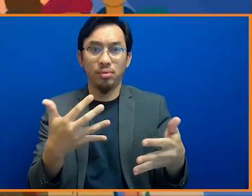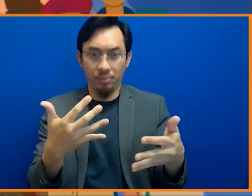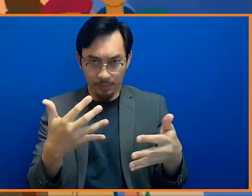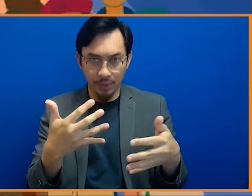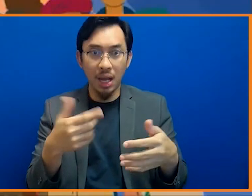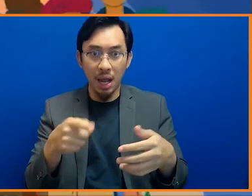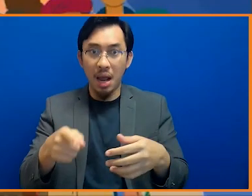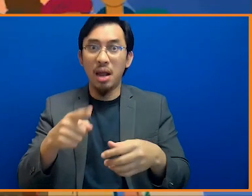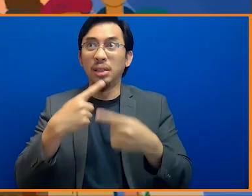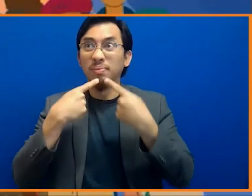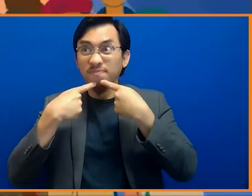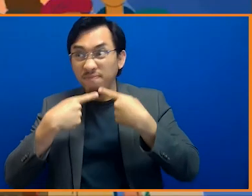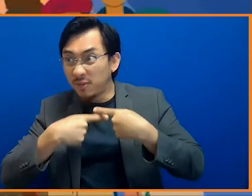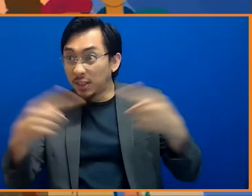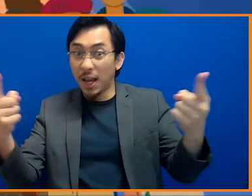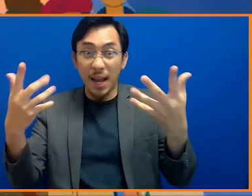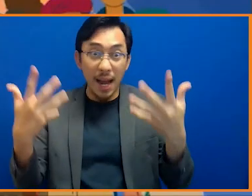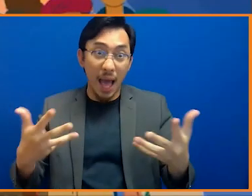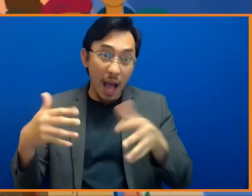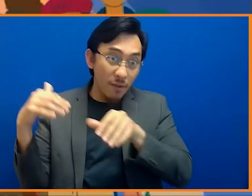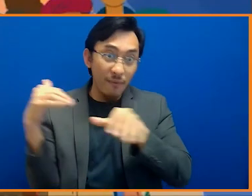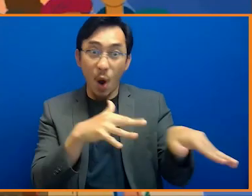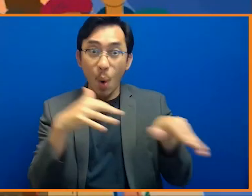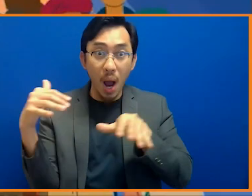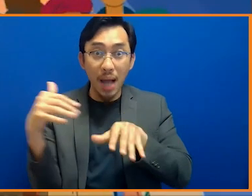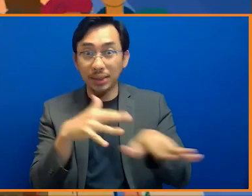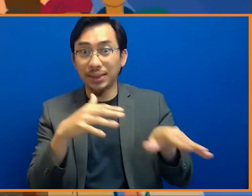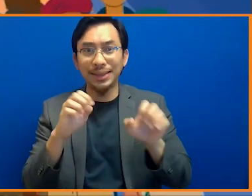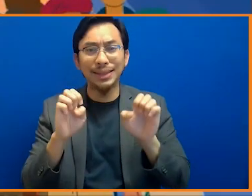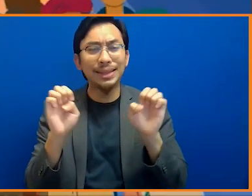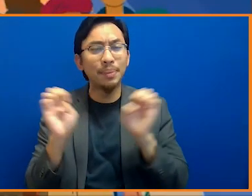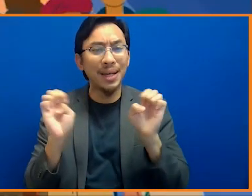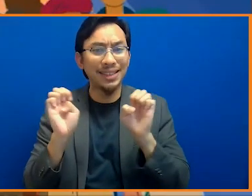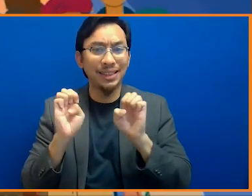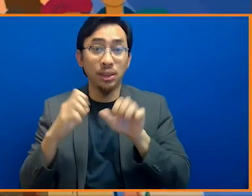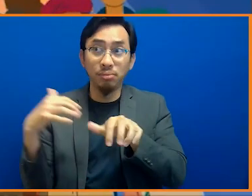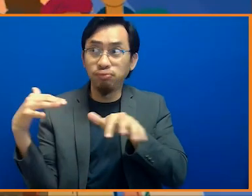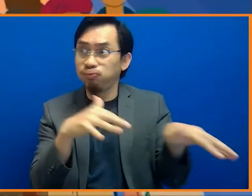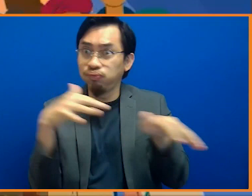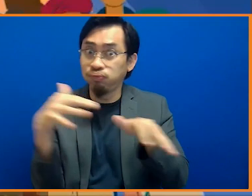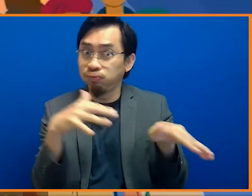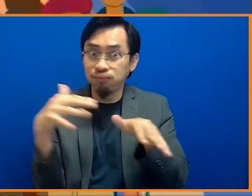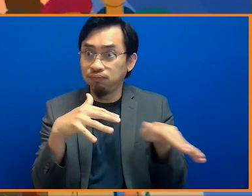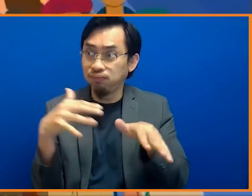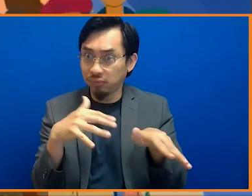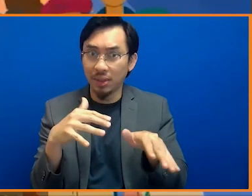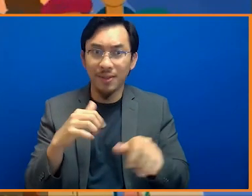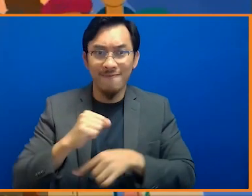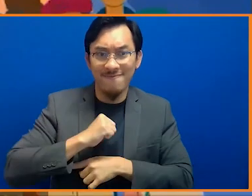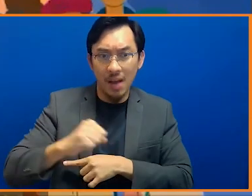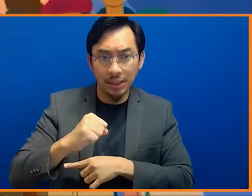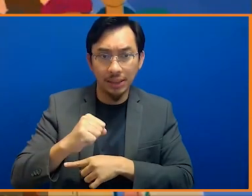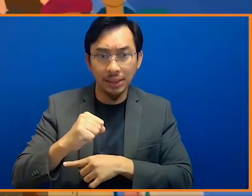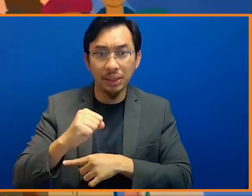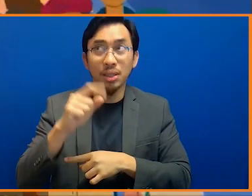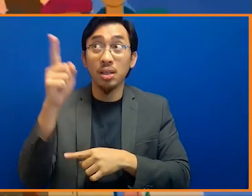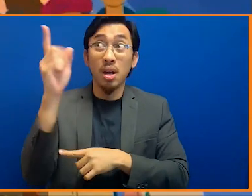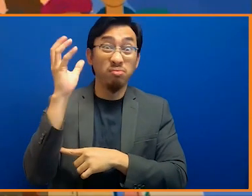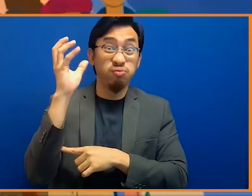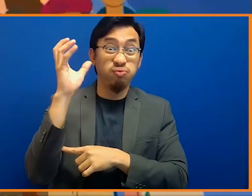during evacuation orders or during emergency period once early warning